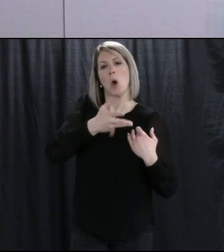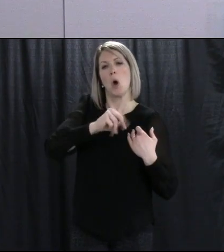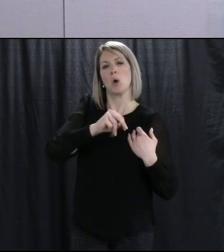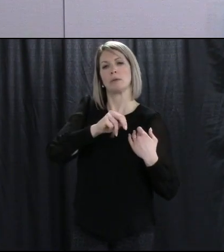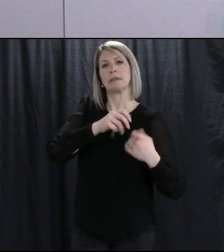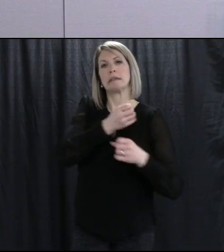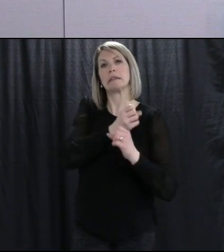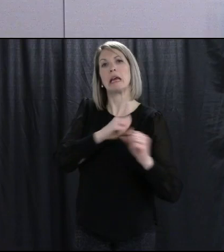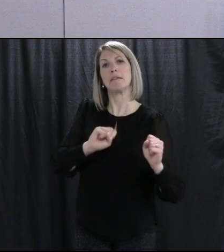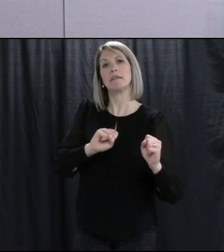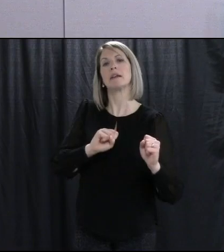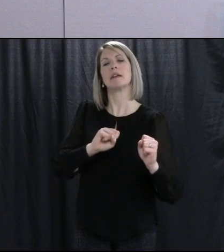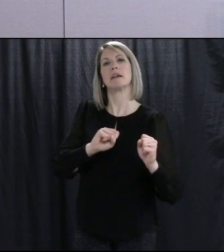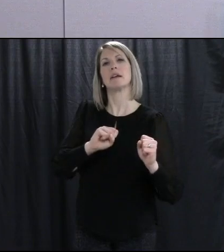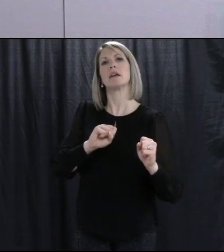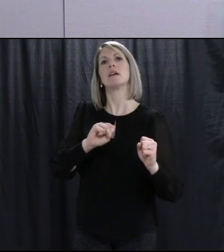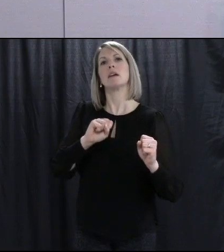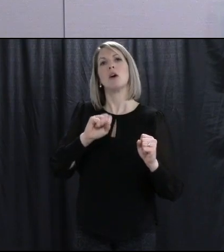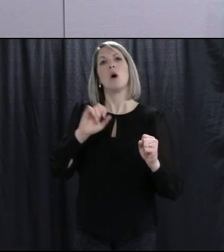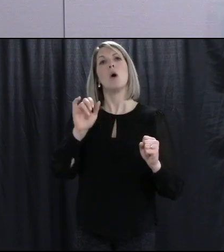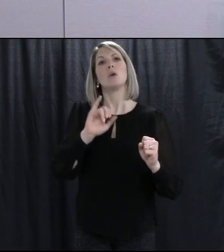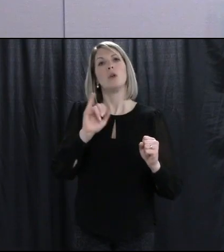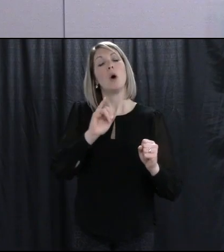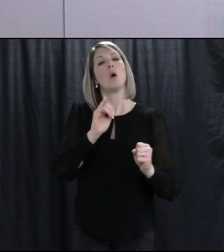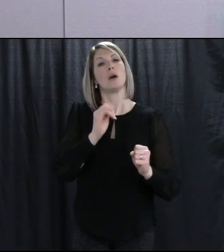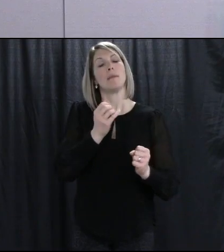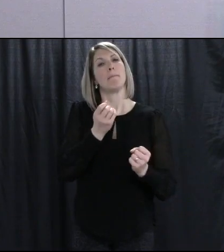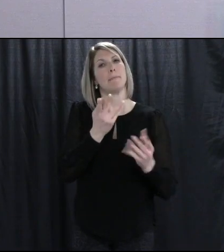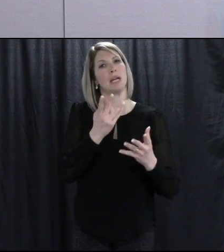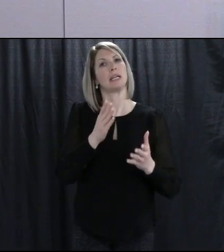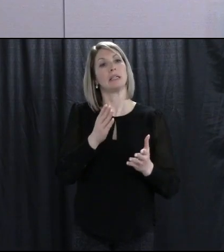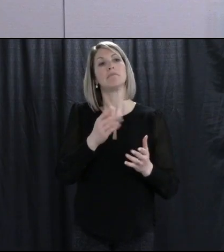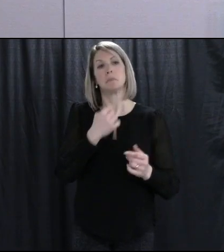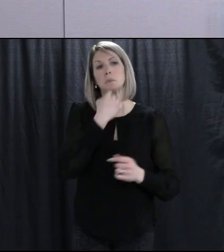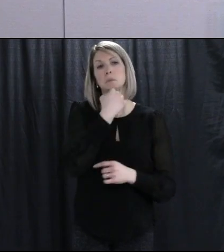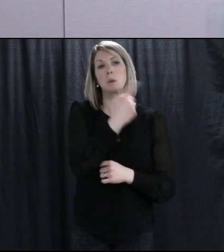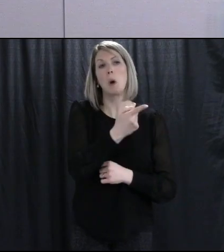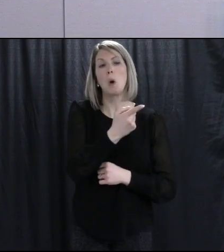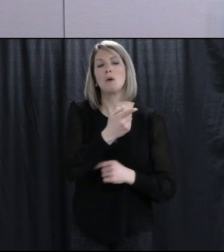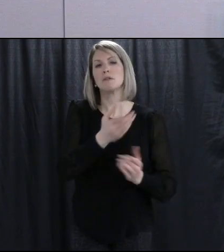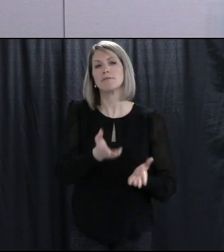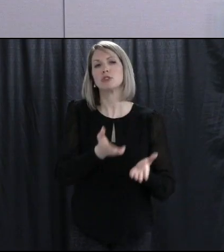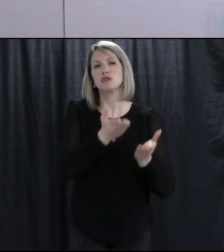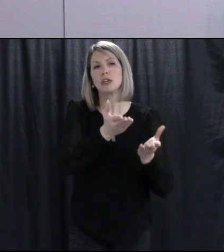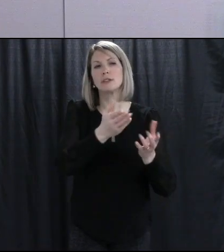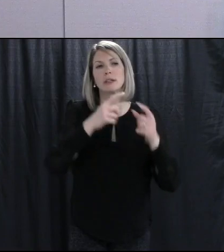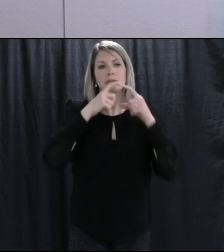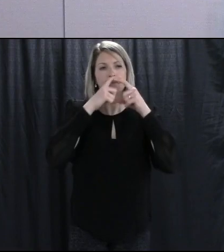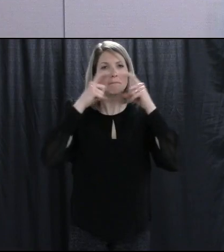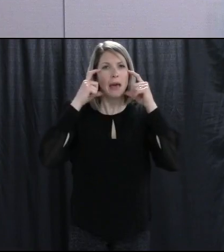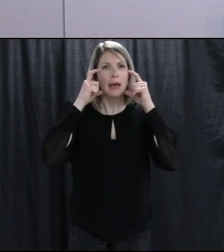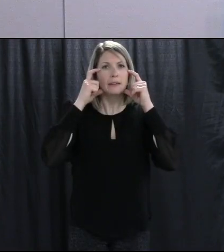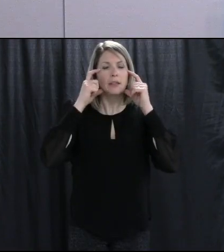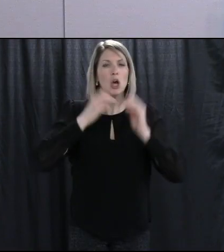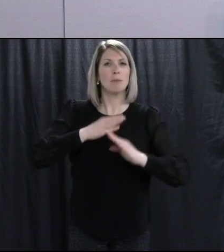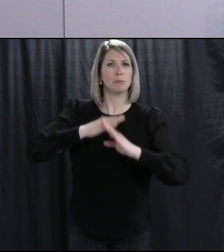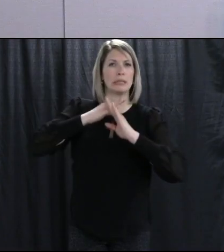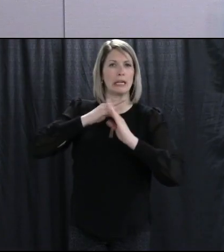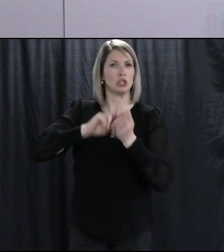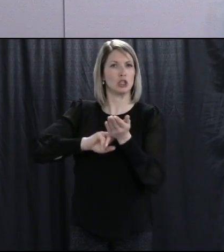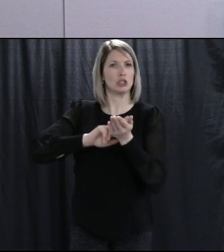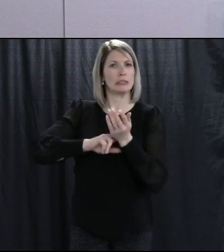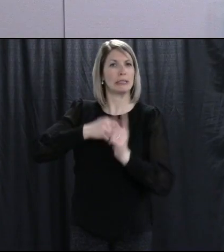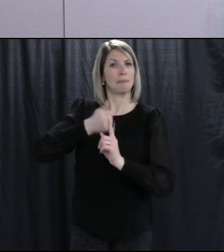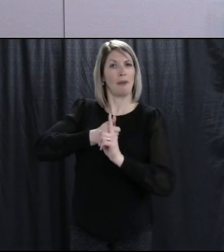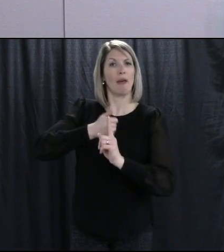understand that some of them it's been suggested they wear surgical masks, which according to SARS protocols from years ago are insufficient to